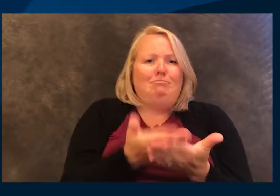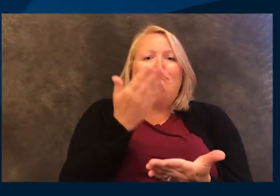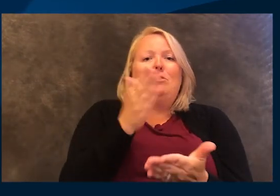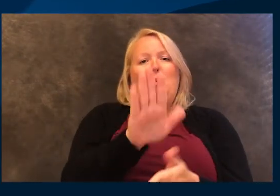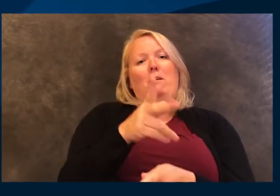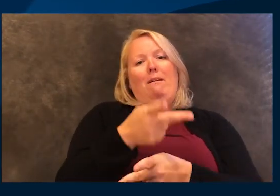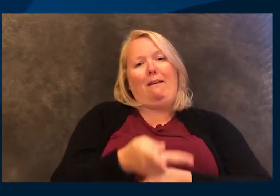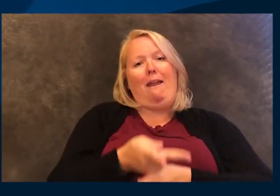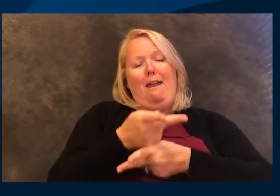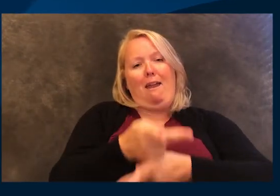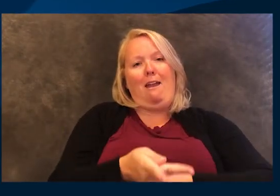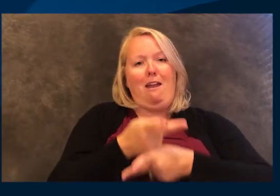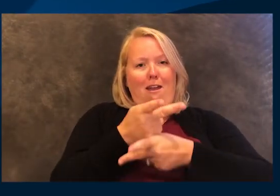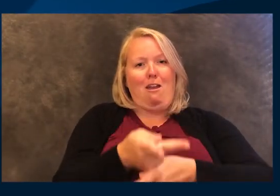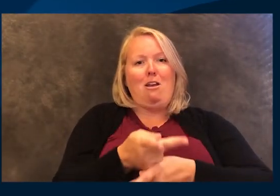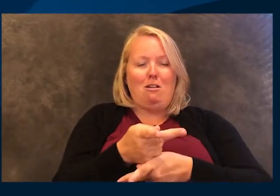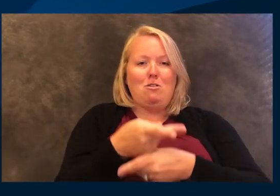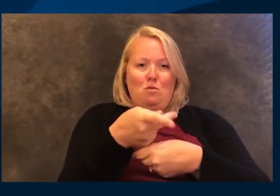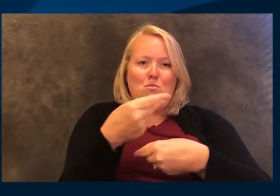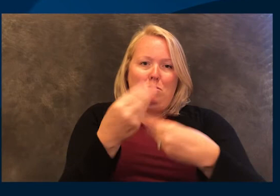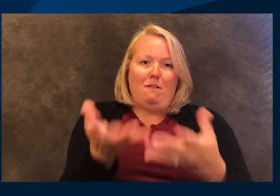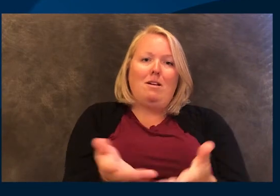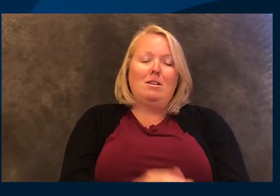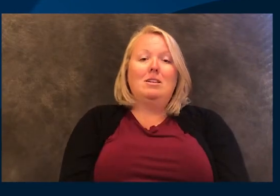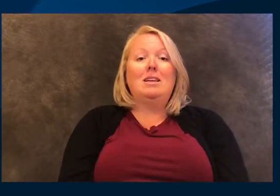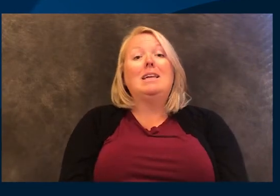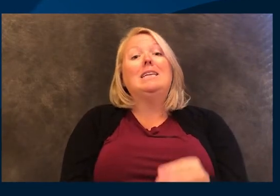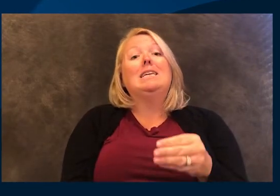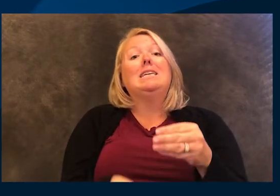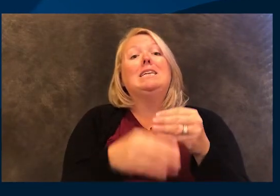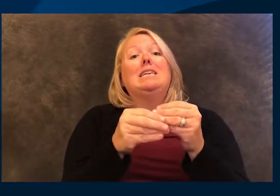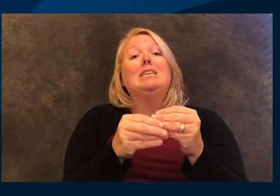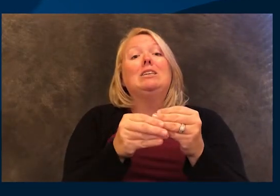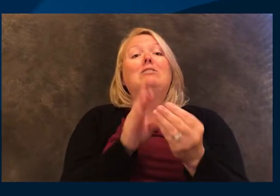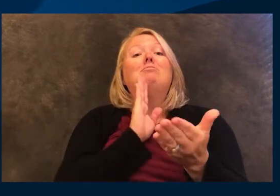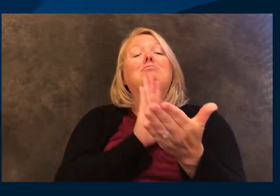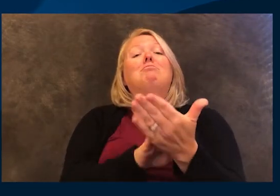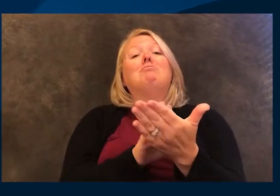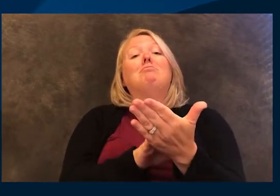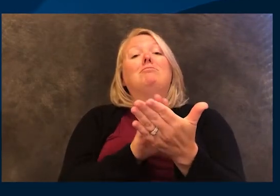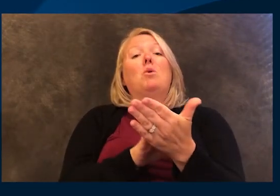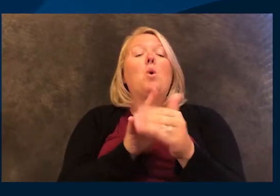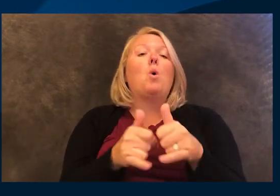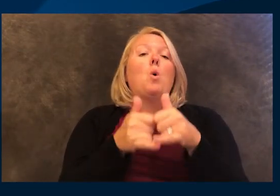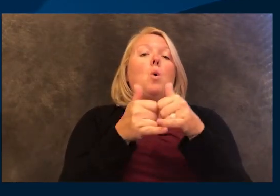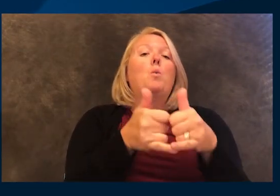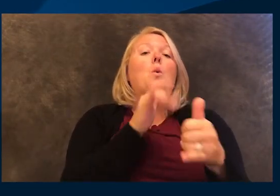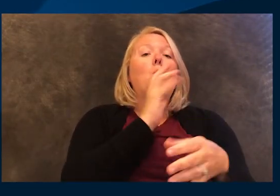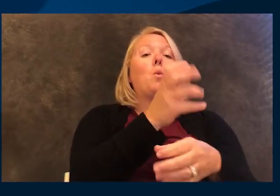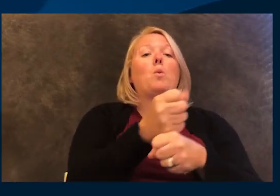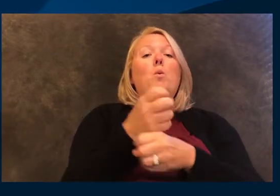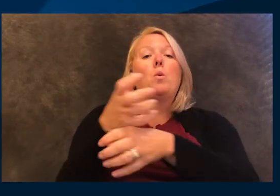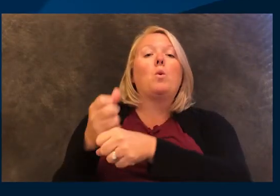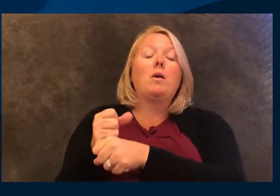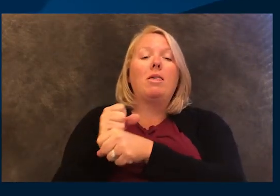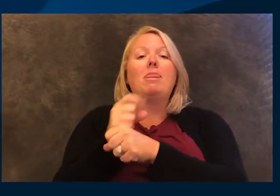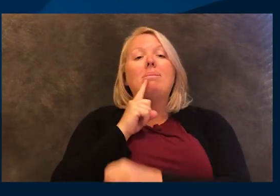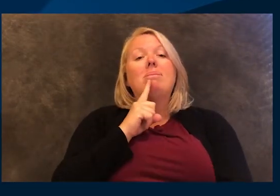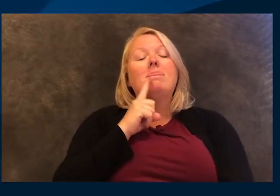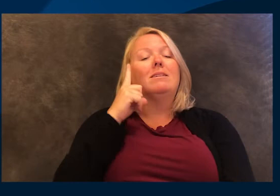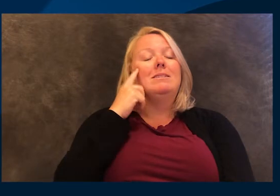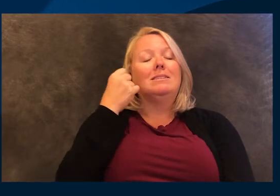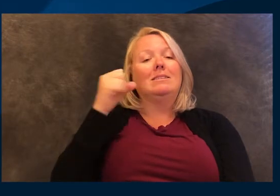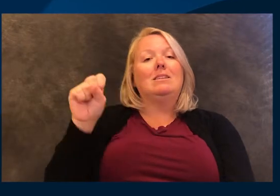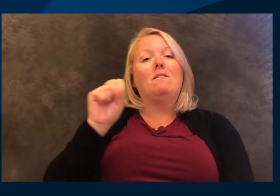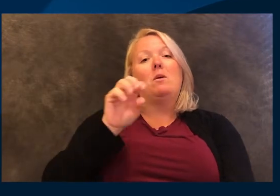deliver. In addition, a special shout out to our award winners that received the Silver Beacon Award in